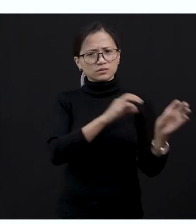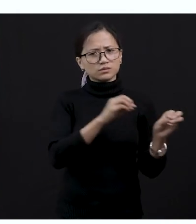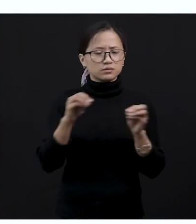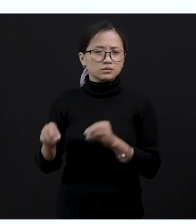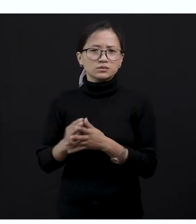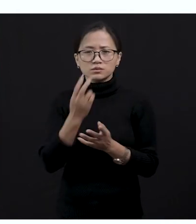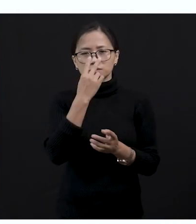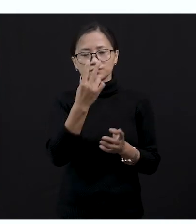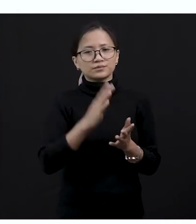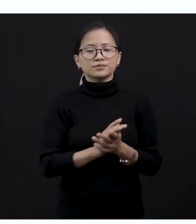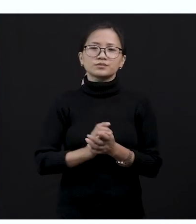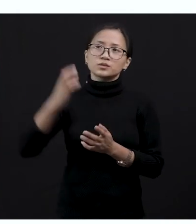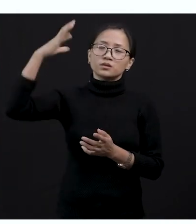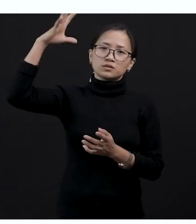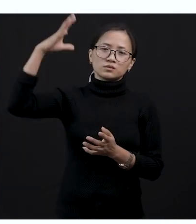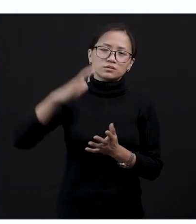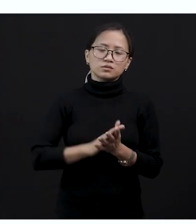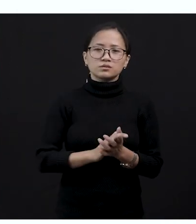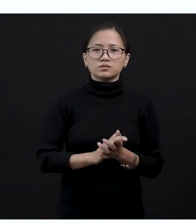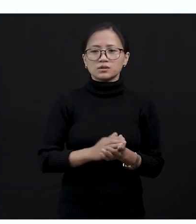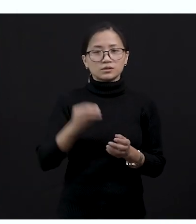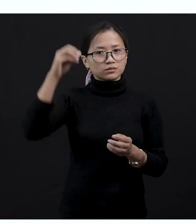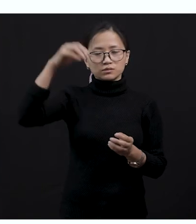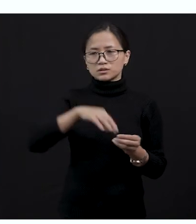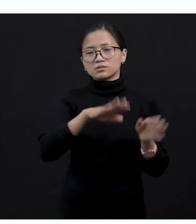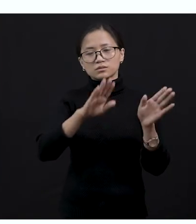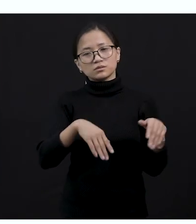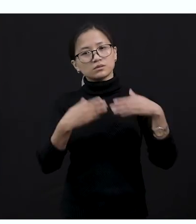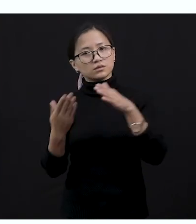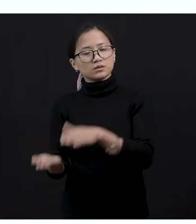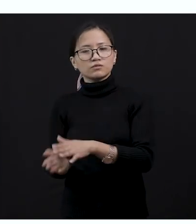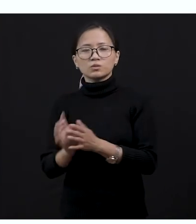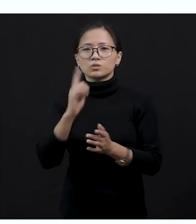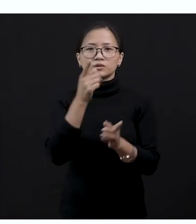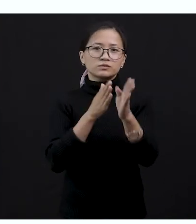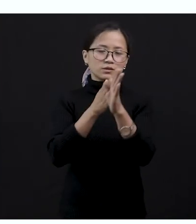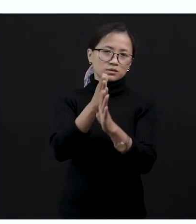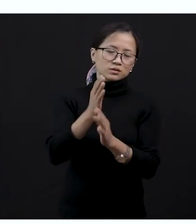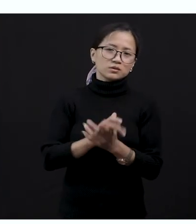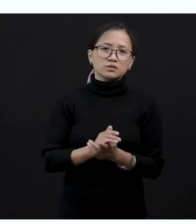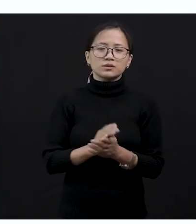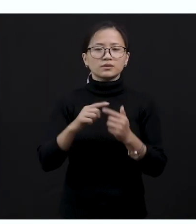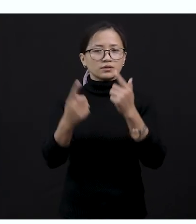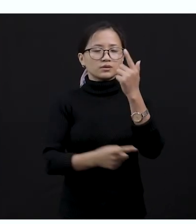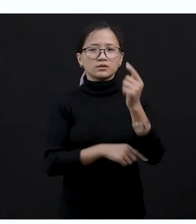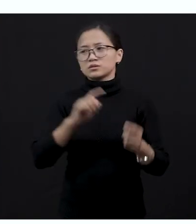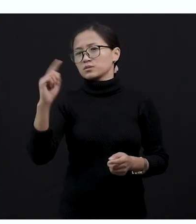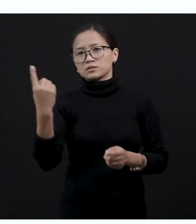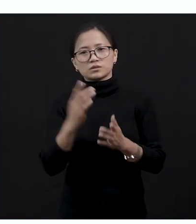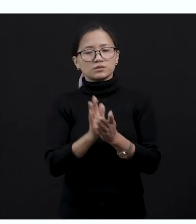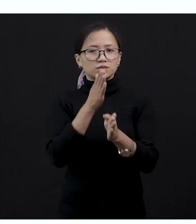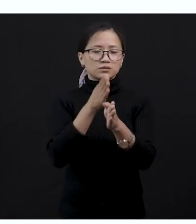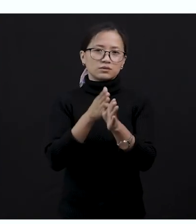movement, we also see that the sun sets from one direction and it used to end in one direction. It